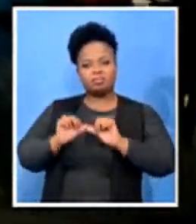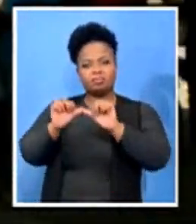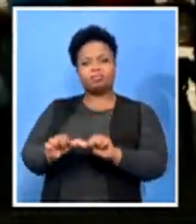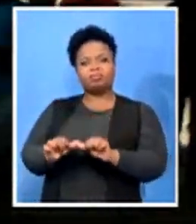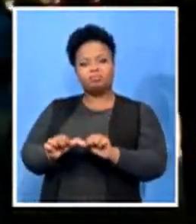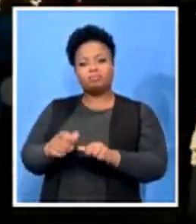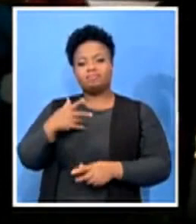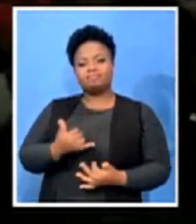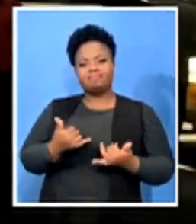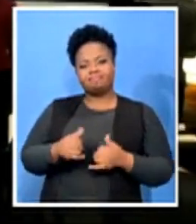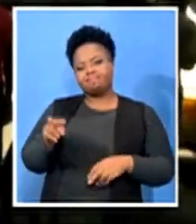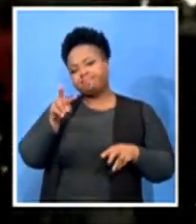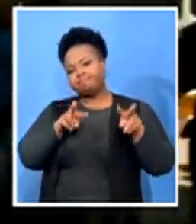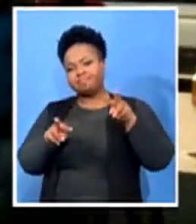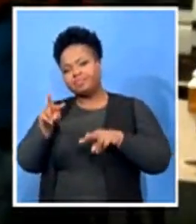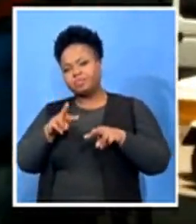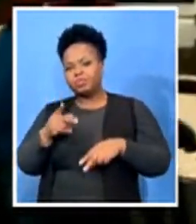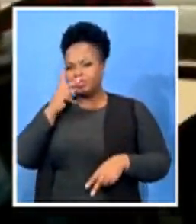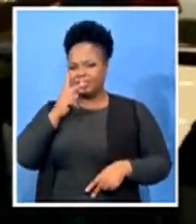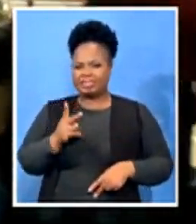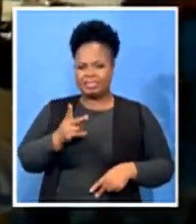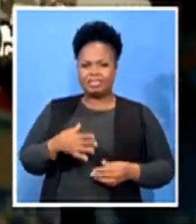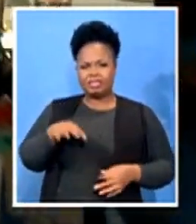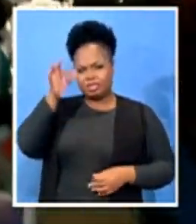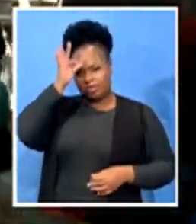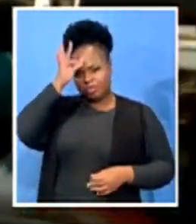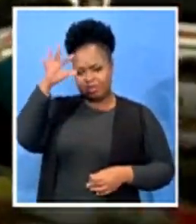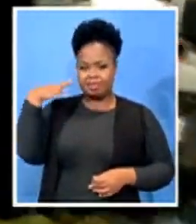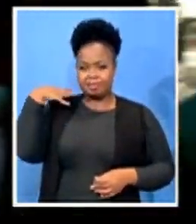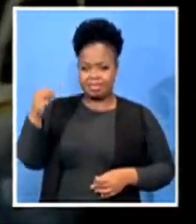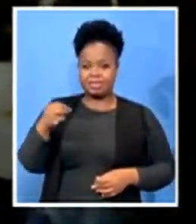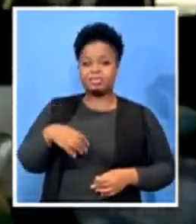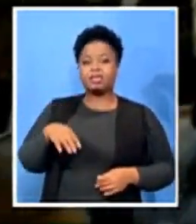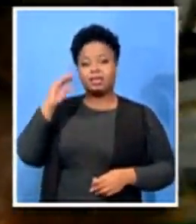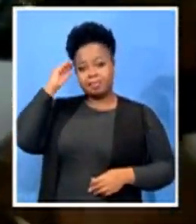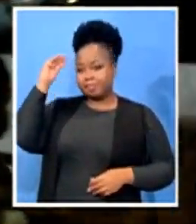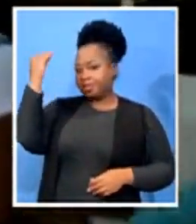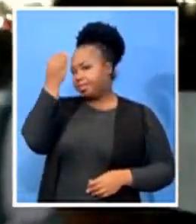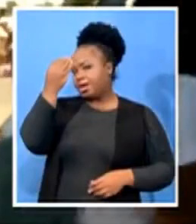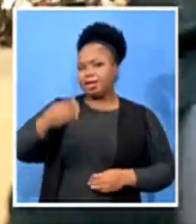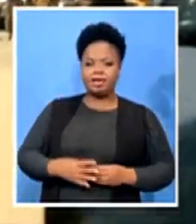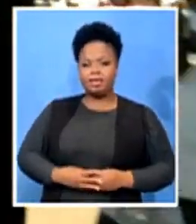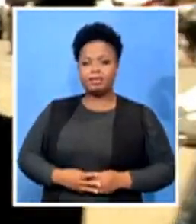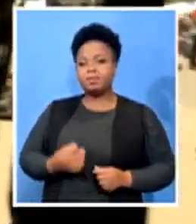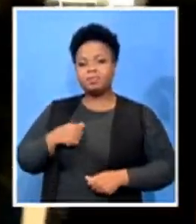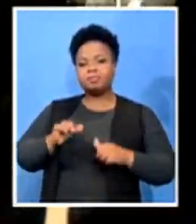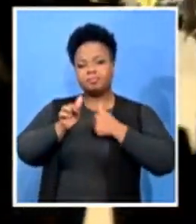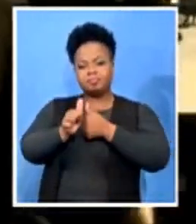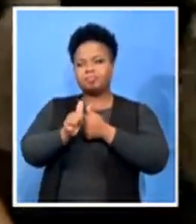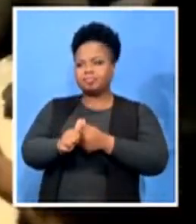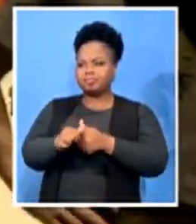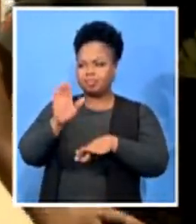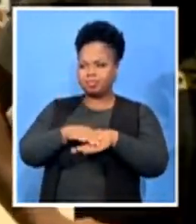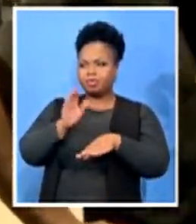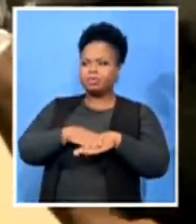and track the police minister, Bheki Cele, as he continues to engage with the community. You can see a number